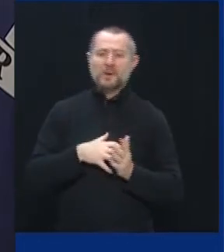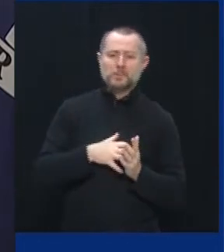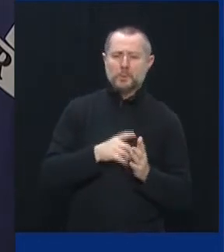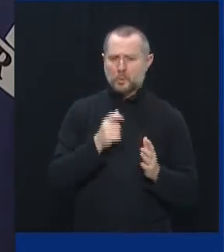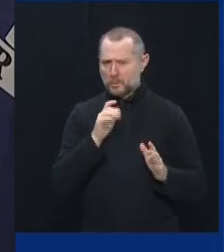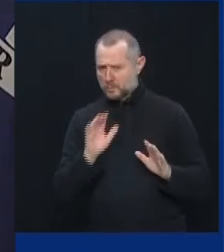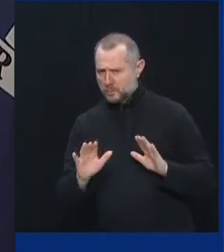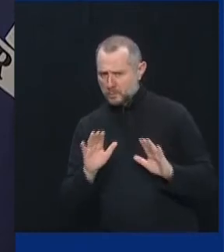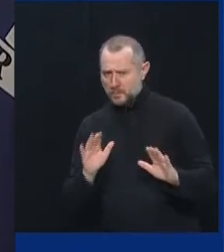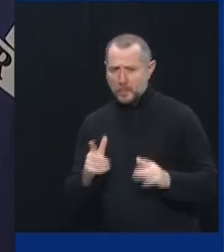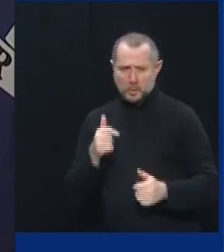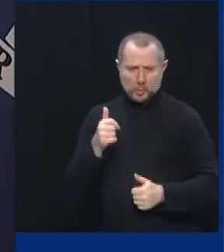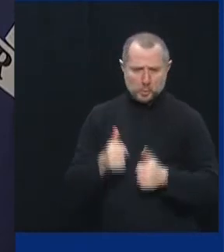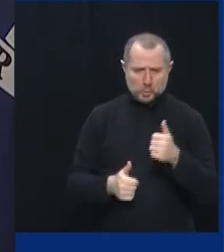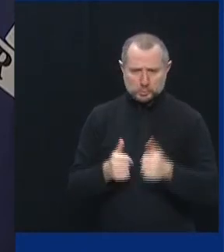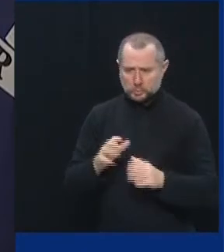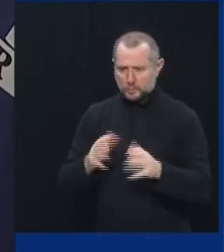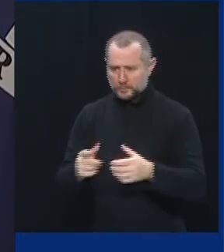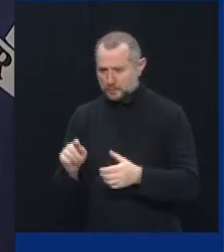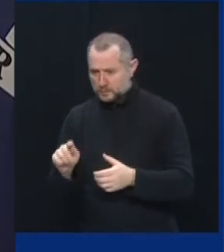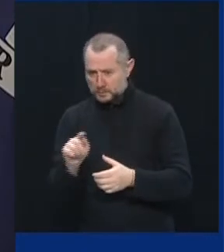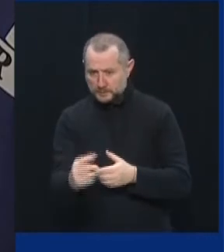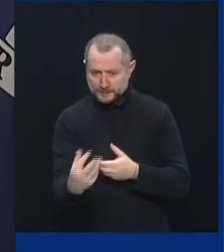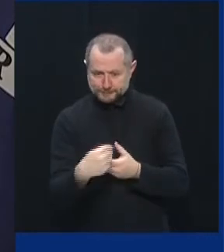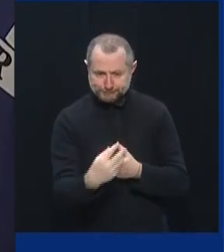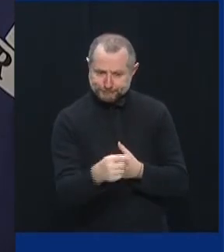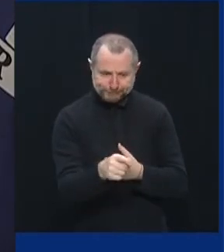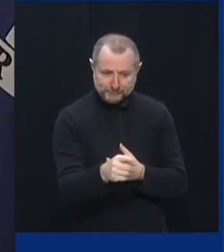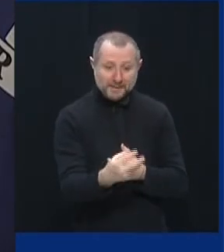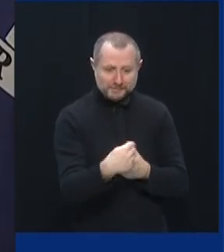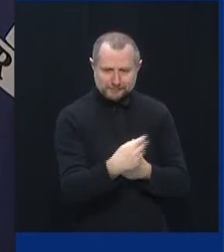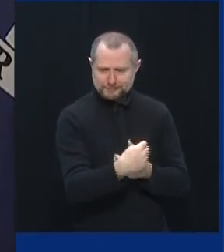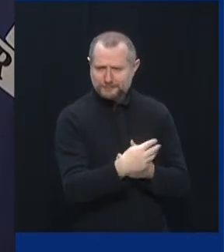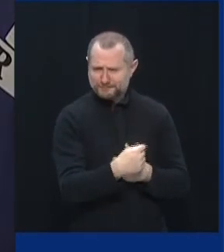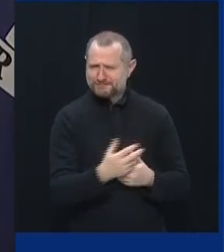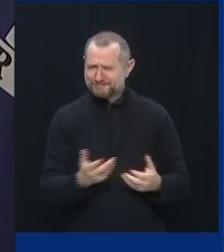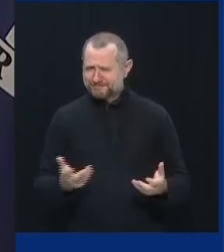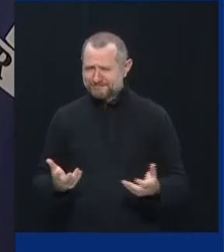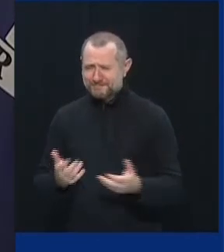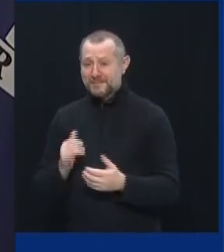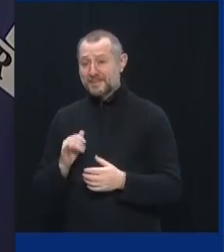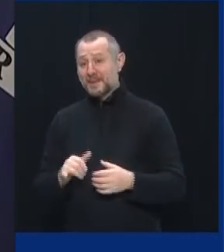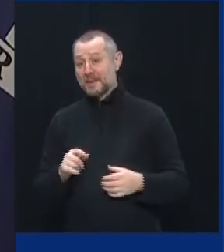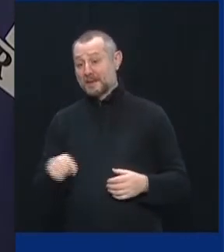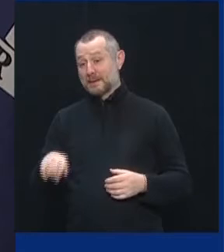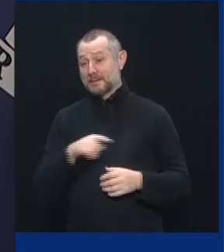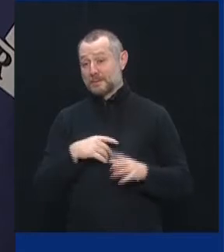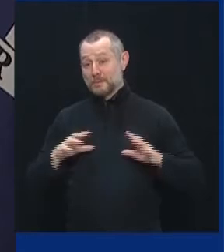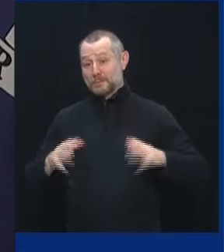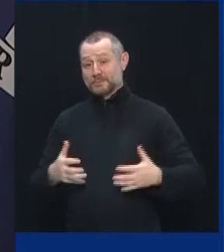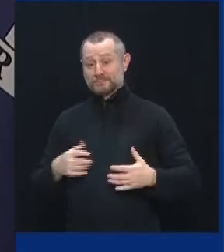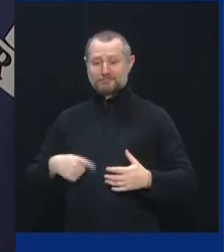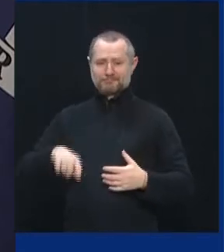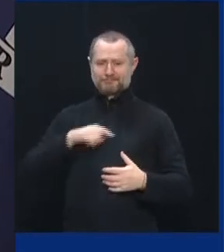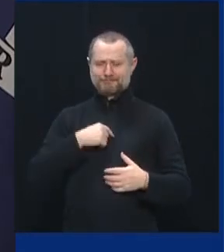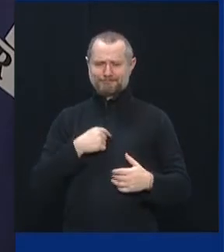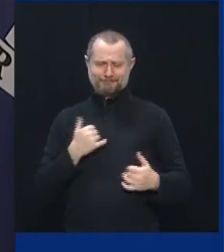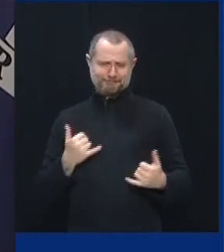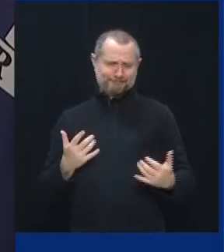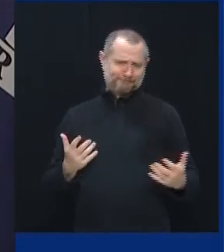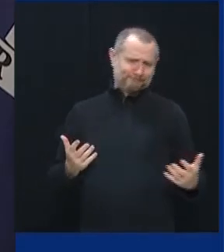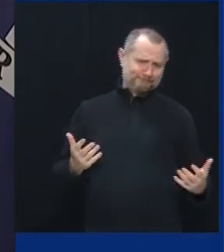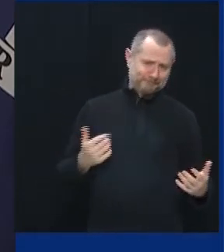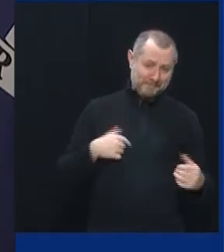you include in that category? And that category can get